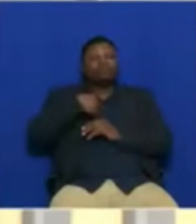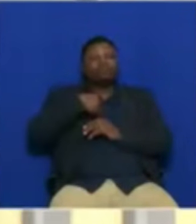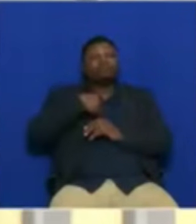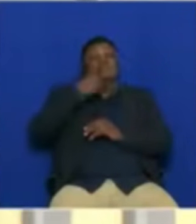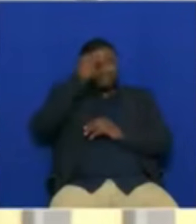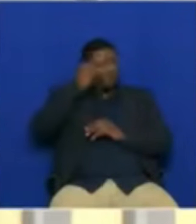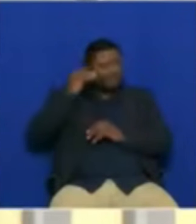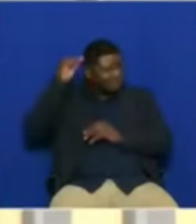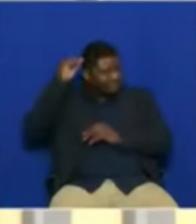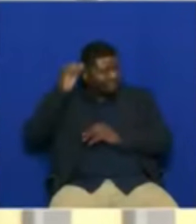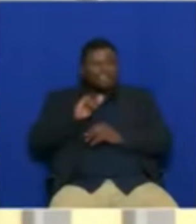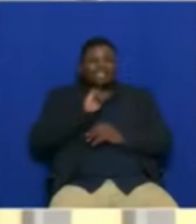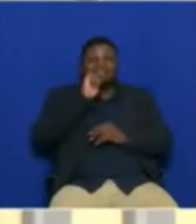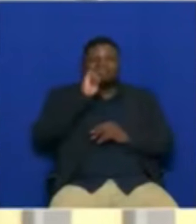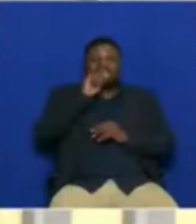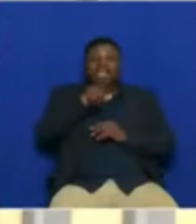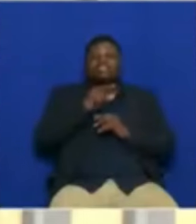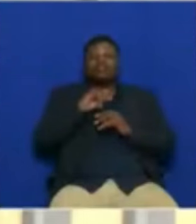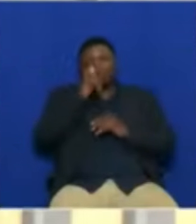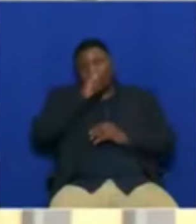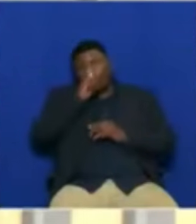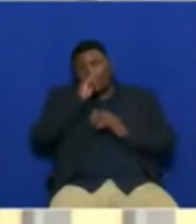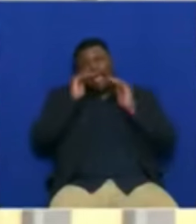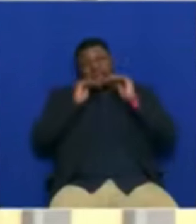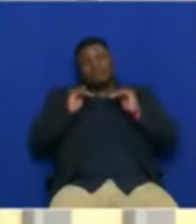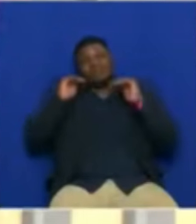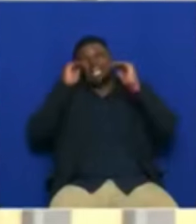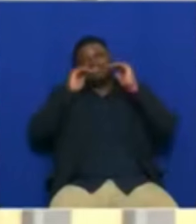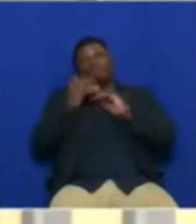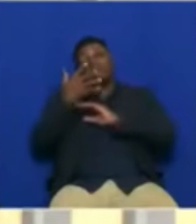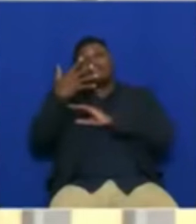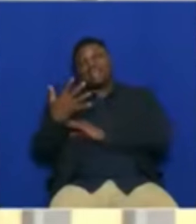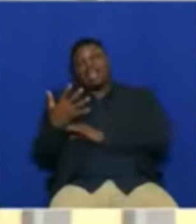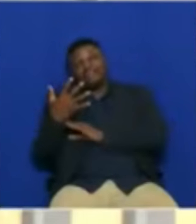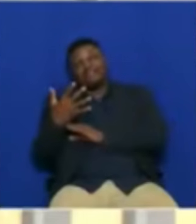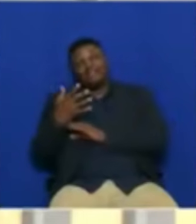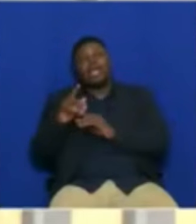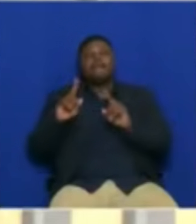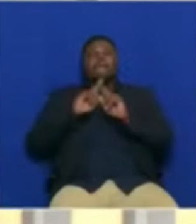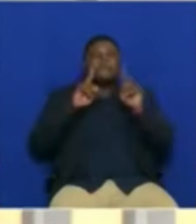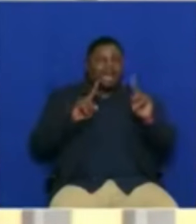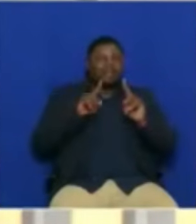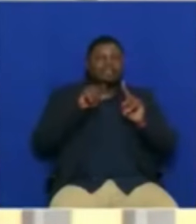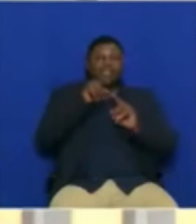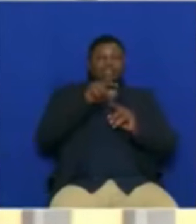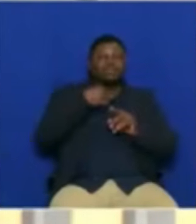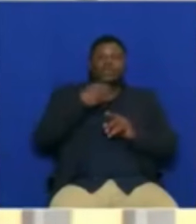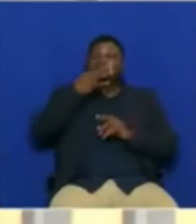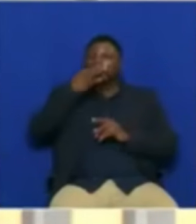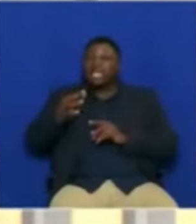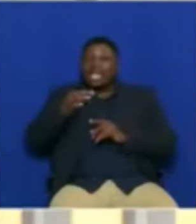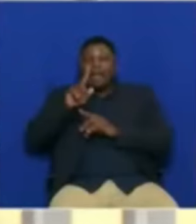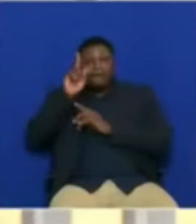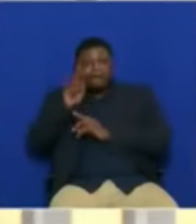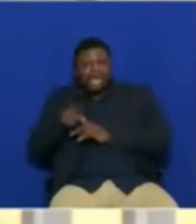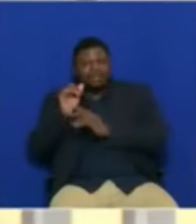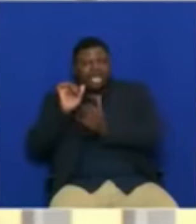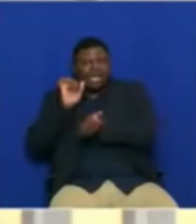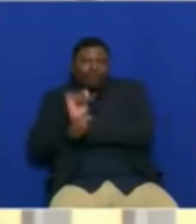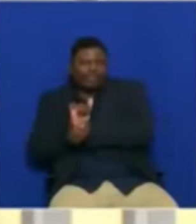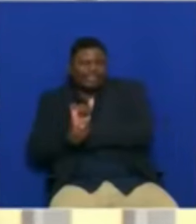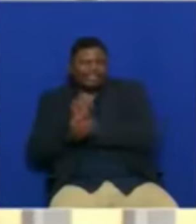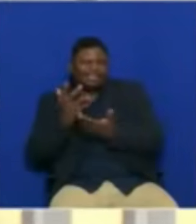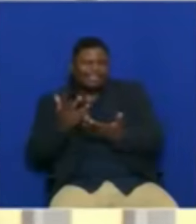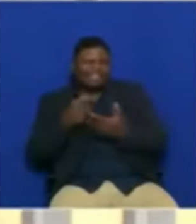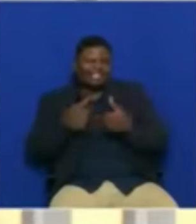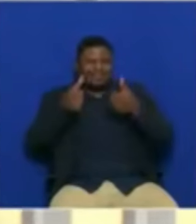the law requires me to arrest. I'm mindful you're not saying that. 3 says, a member, even though authorized by